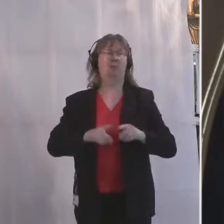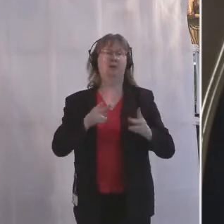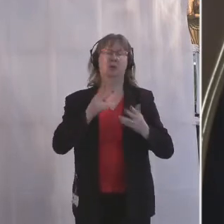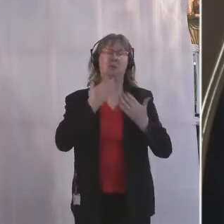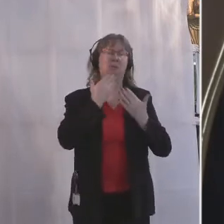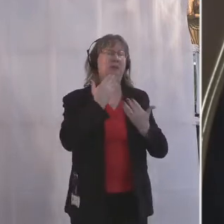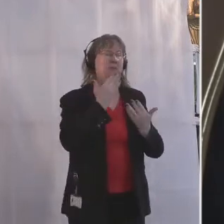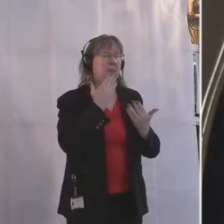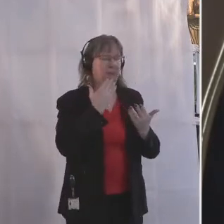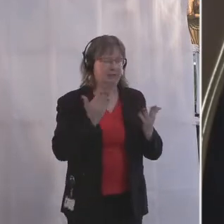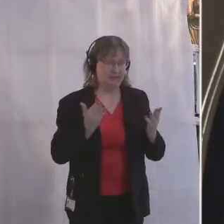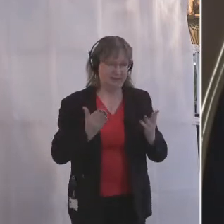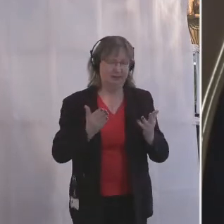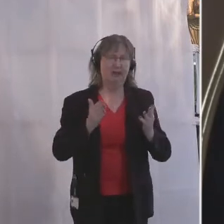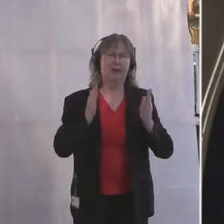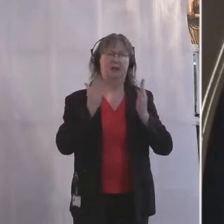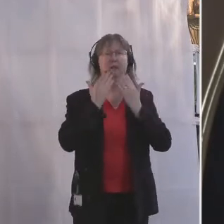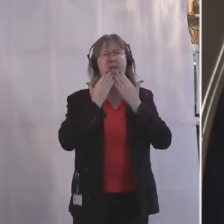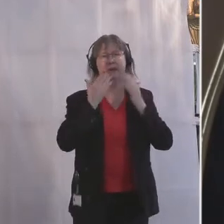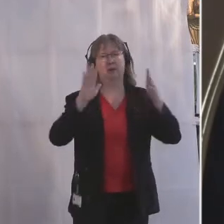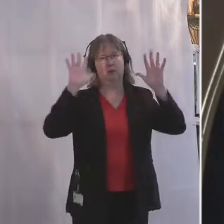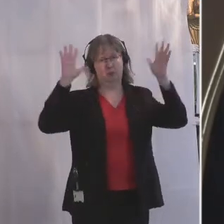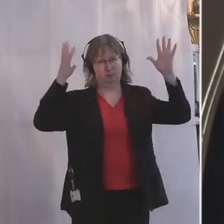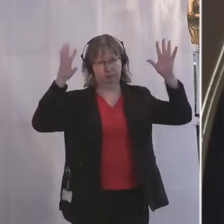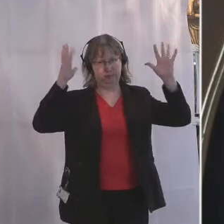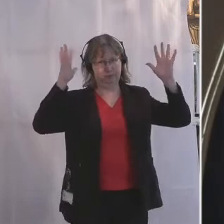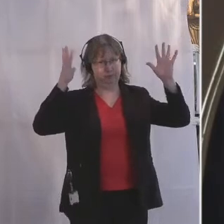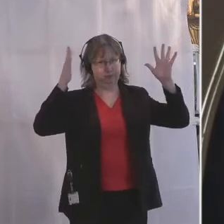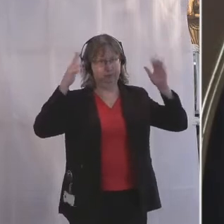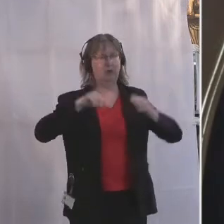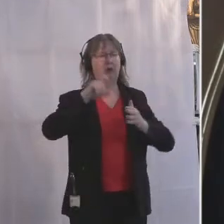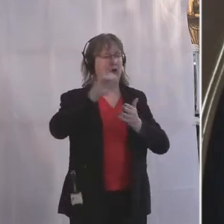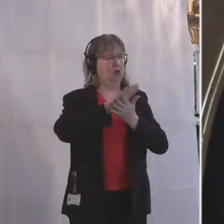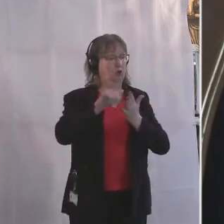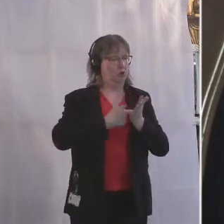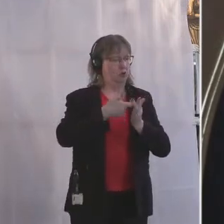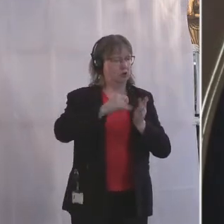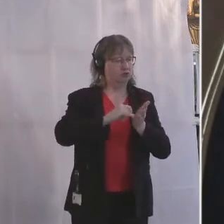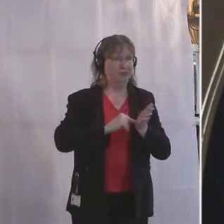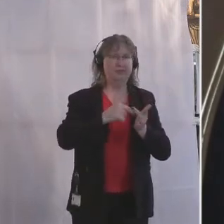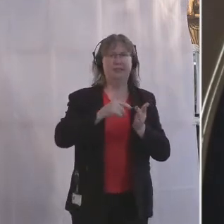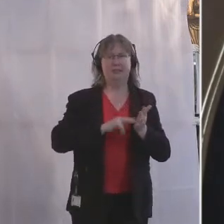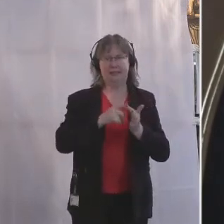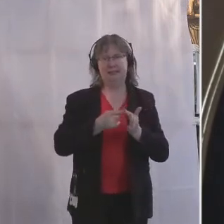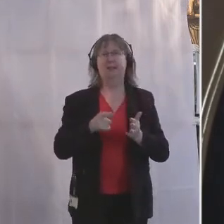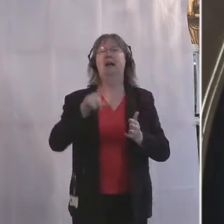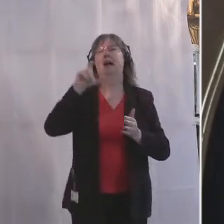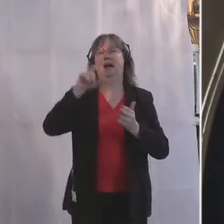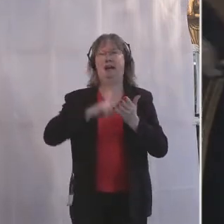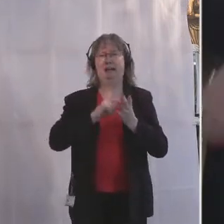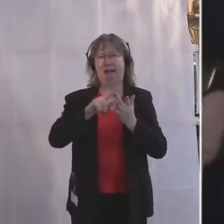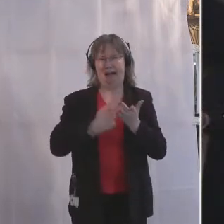in thanking two amazing Women in Innovation alumni, Christine and Claire.